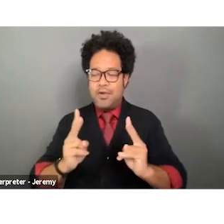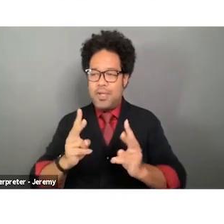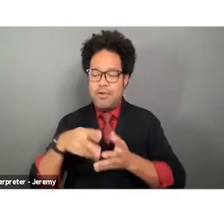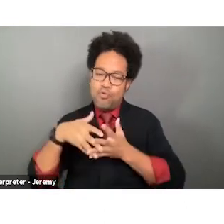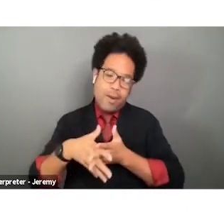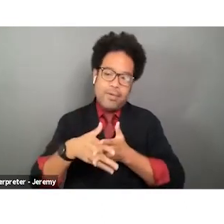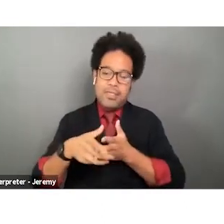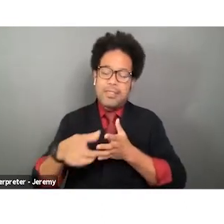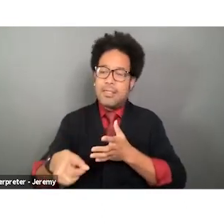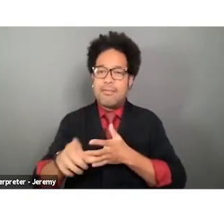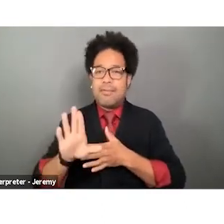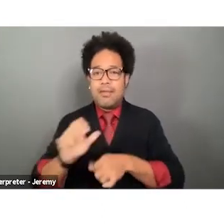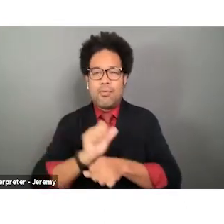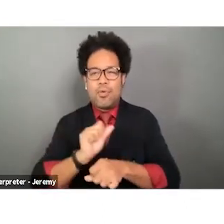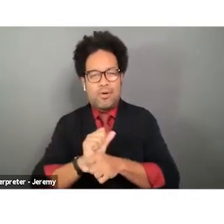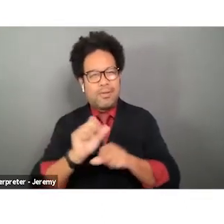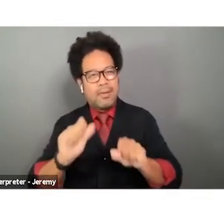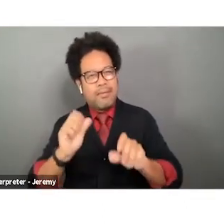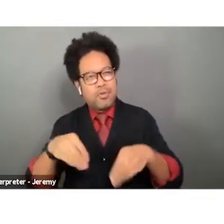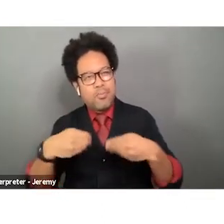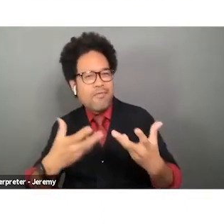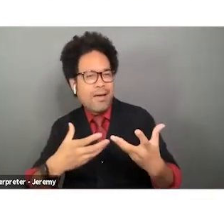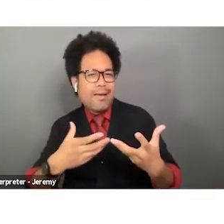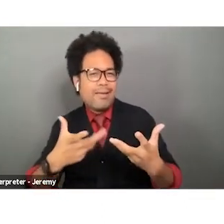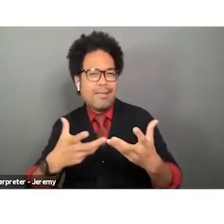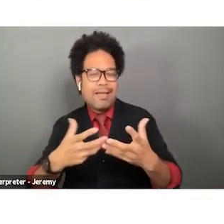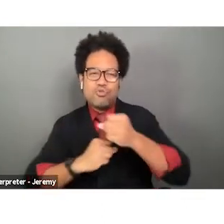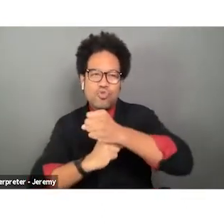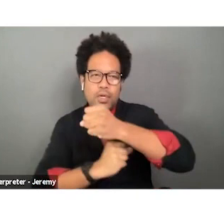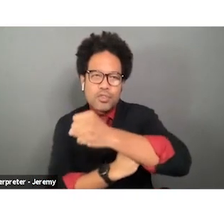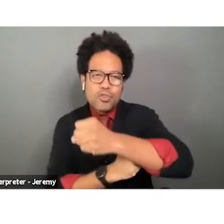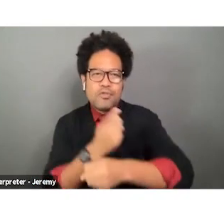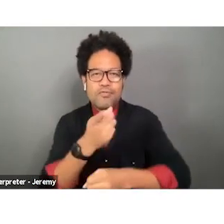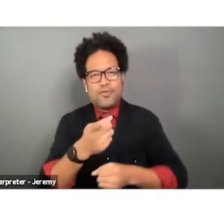do that they're able to kind of offer you an anchor and structure so that you can keep going.